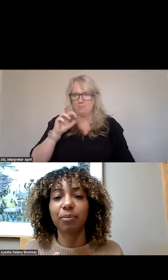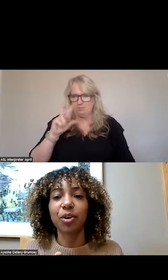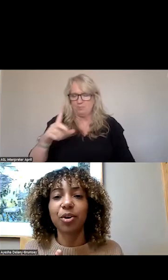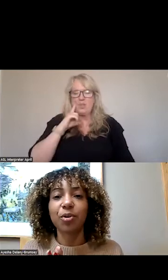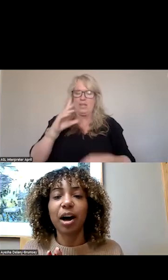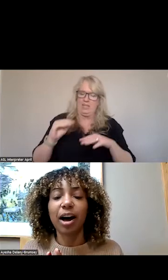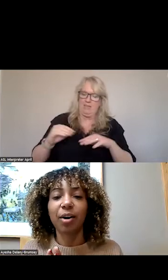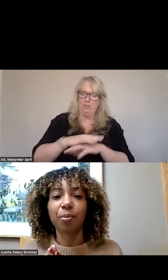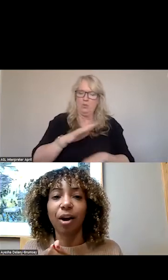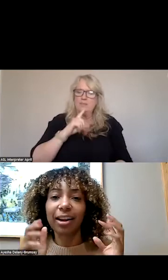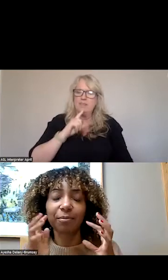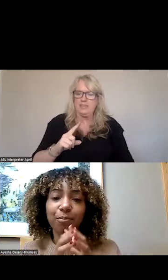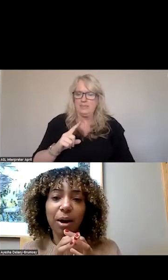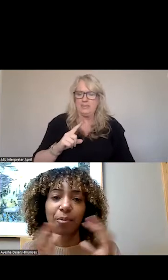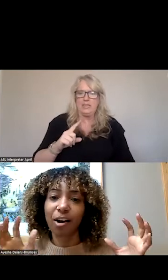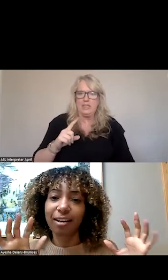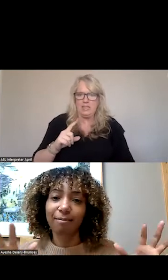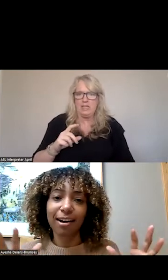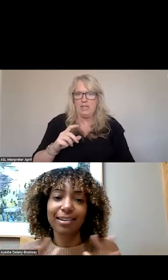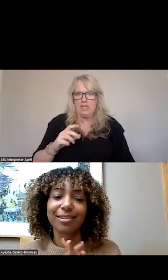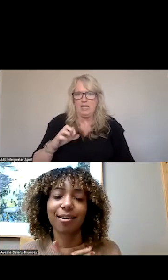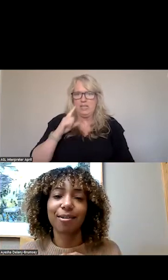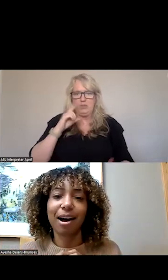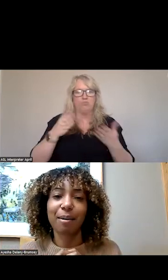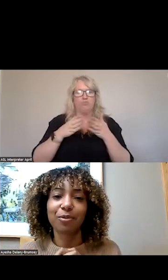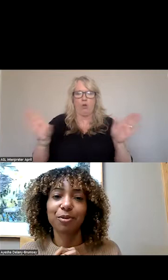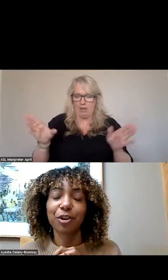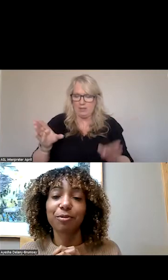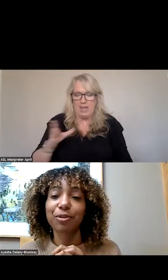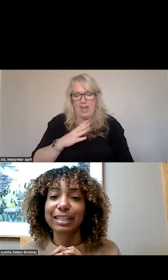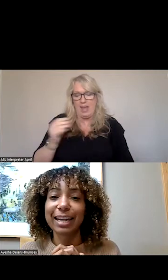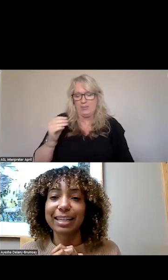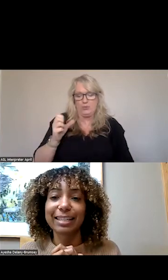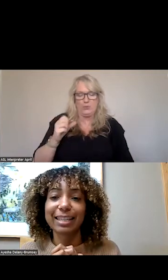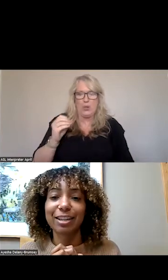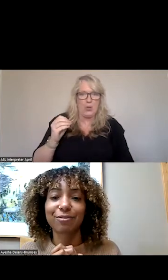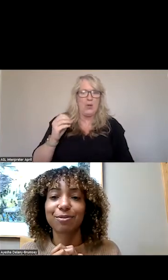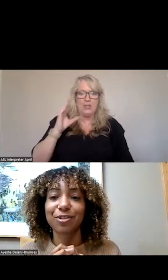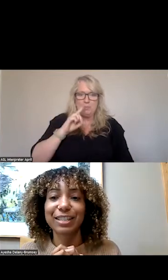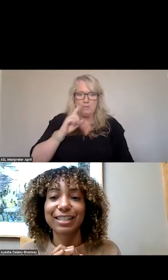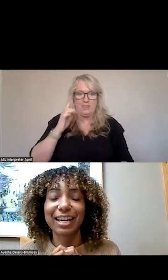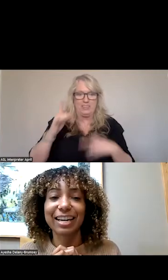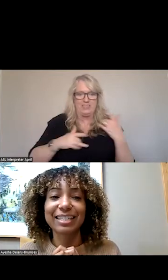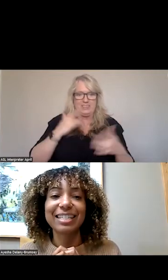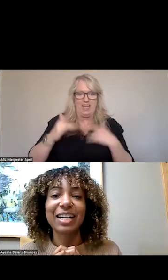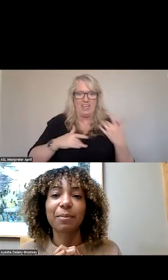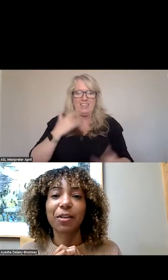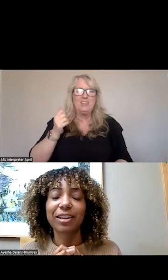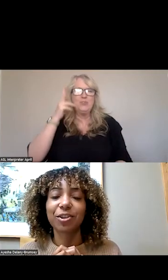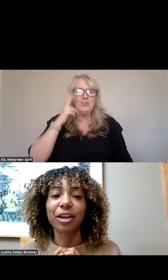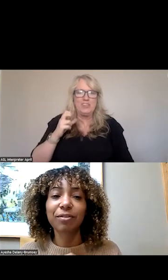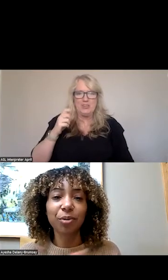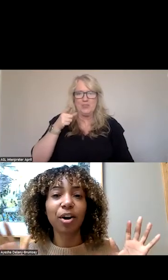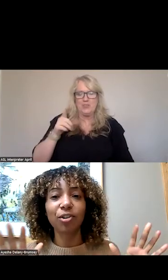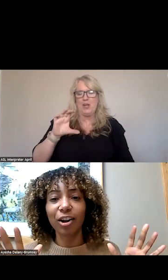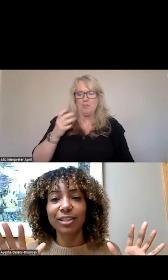is broad and wide, and so it's going to be really exciting to hear from Charysse today on